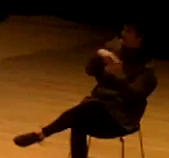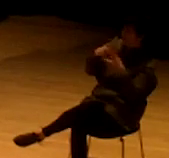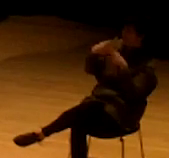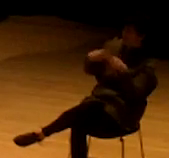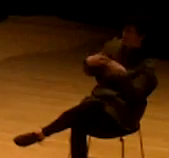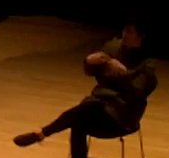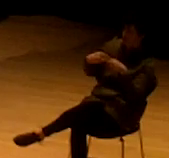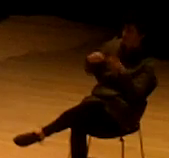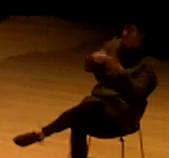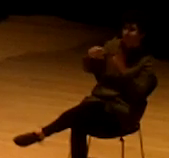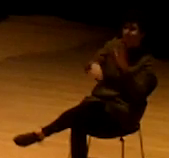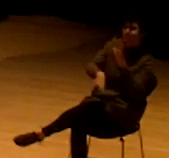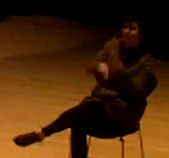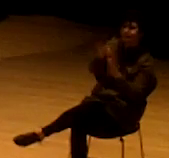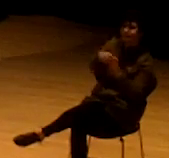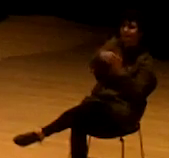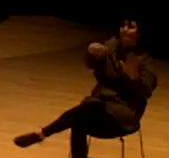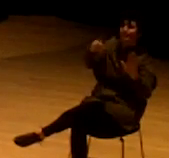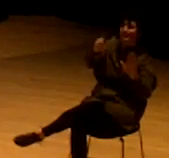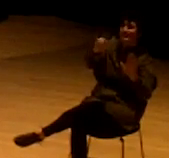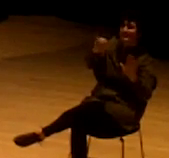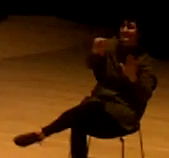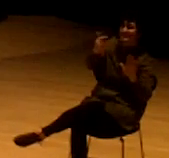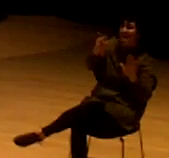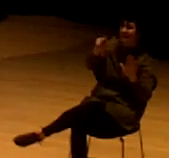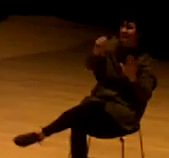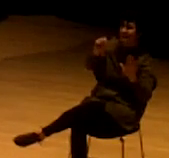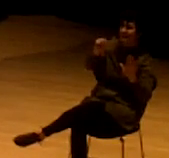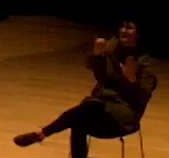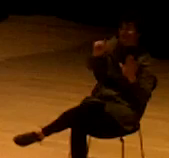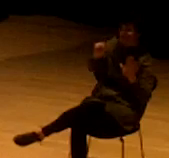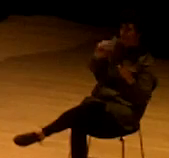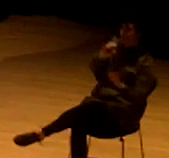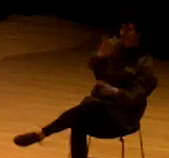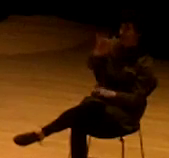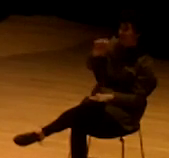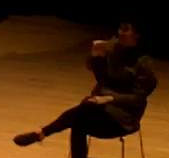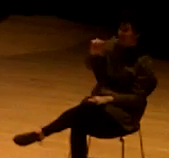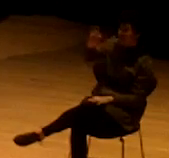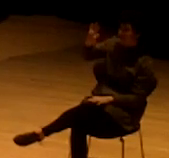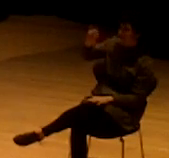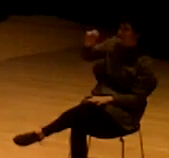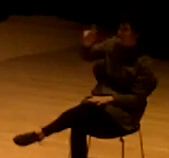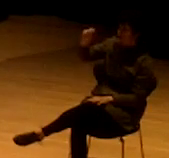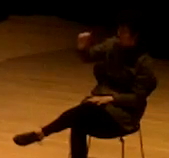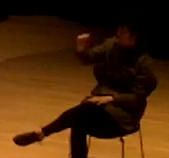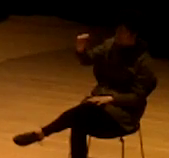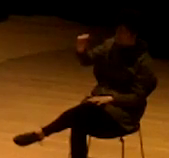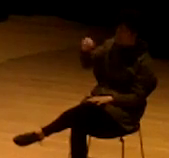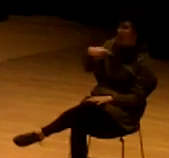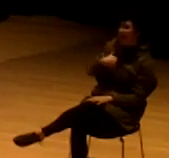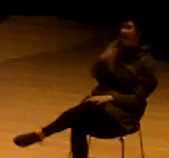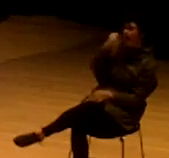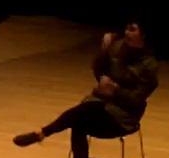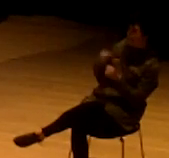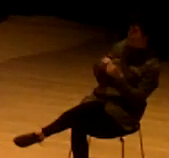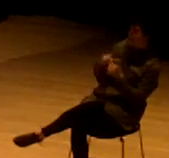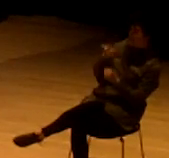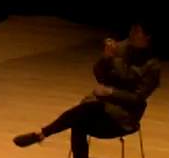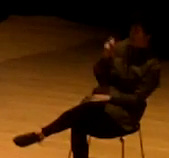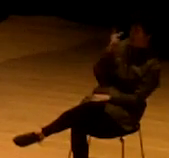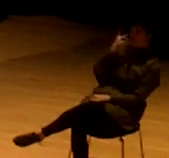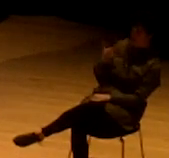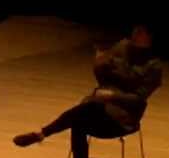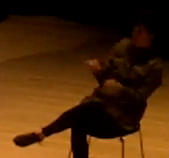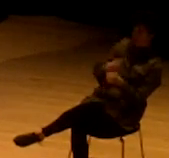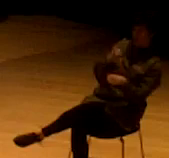I remember when I first saw that, and I was quite, and I knew about the project, but I was quite put off by it.